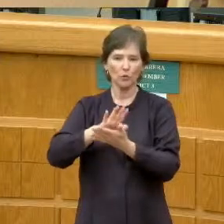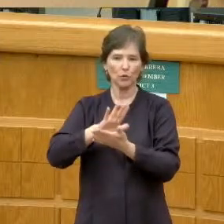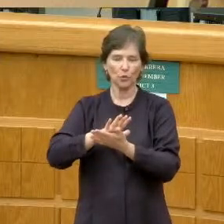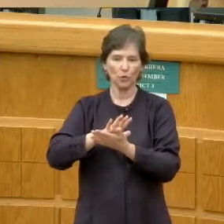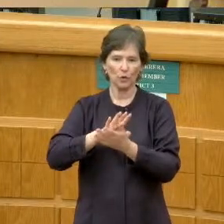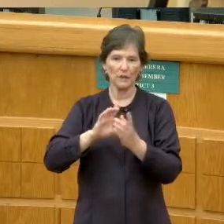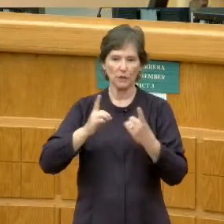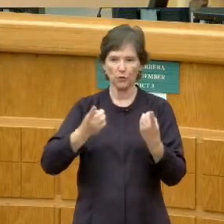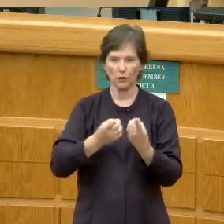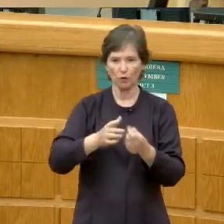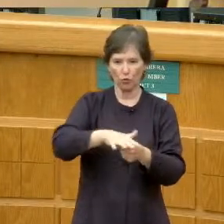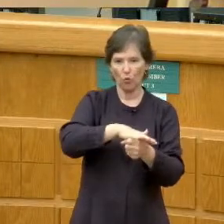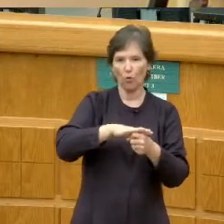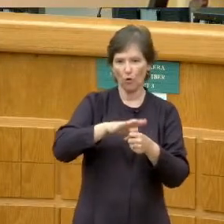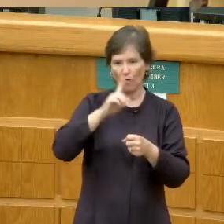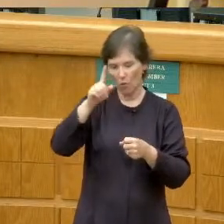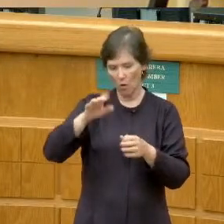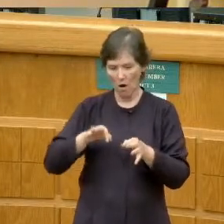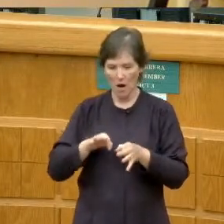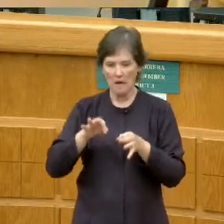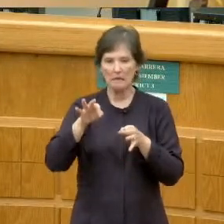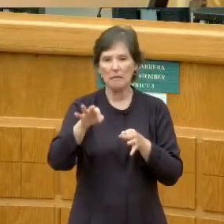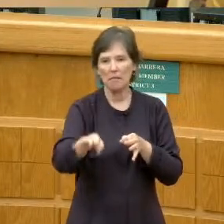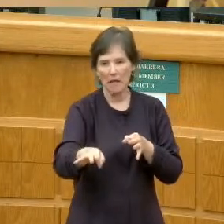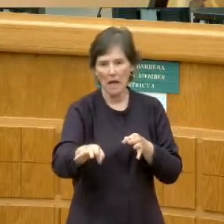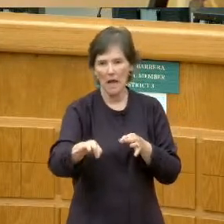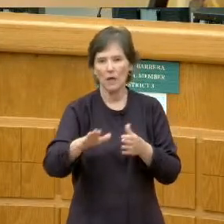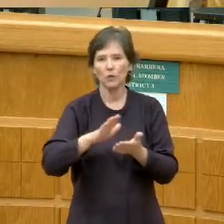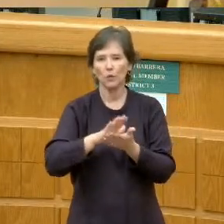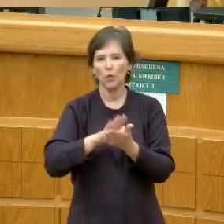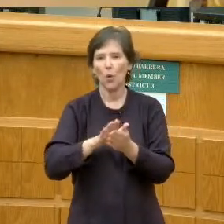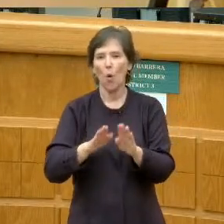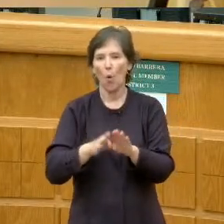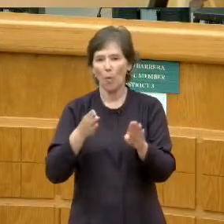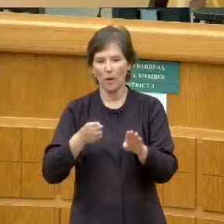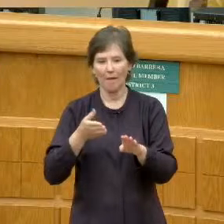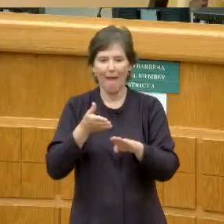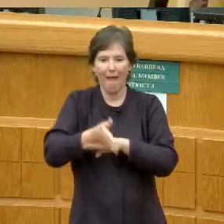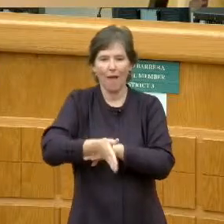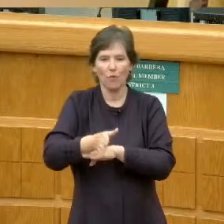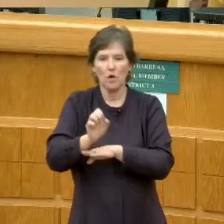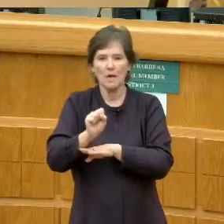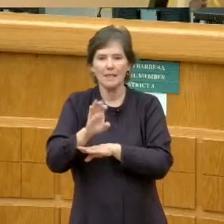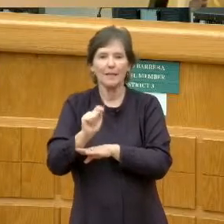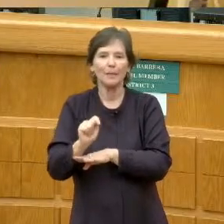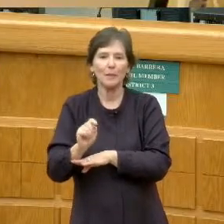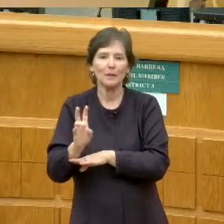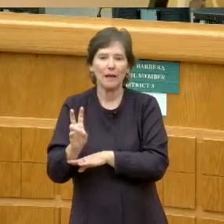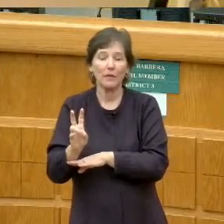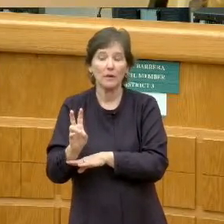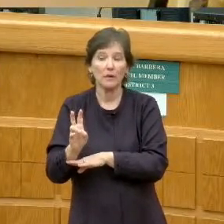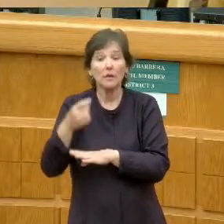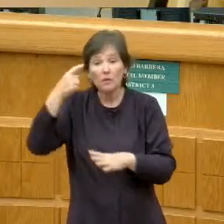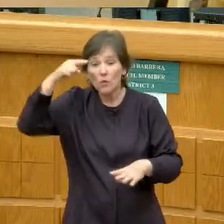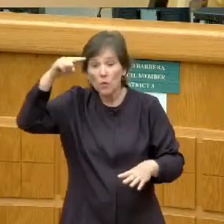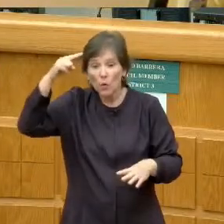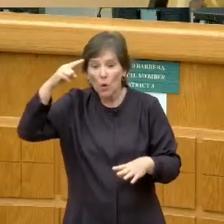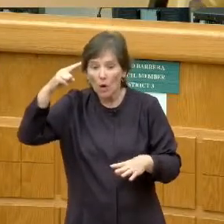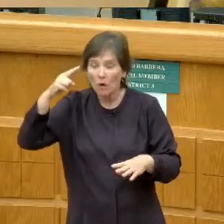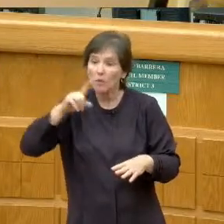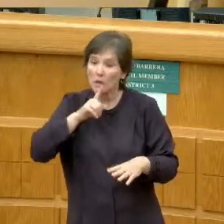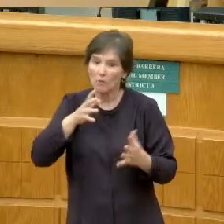on-campus instruction until after September 7th. This order was done in the best interest of saving lives in our